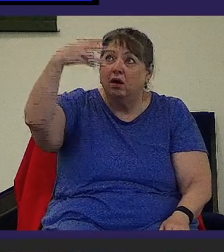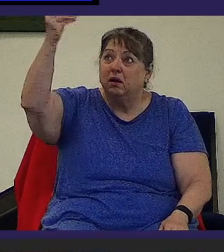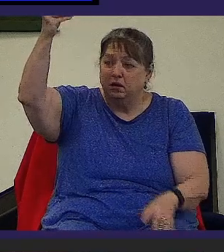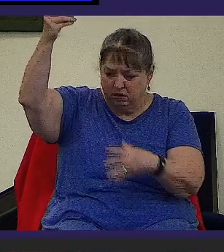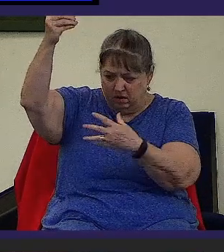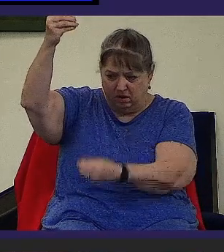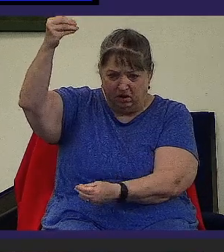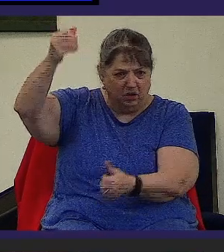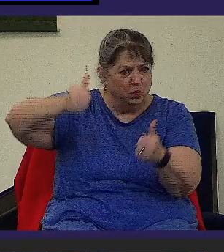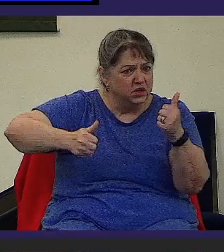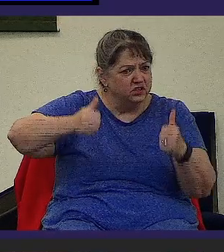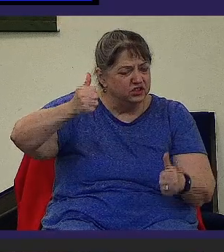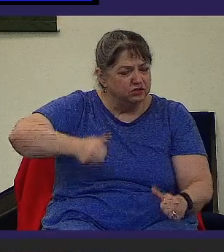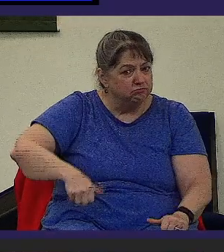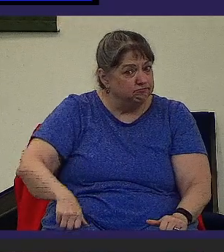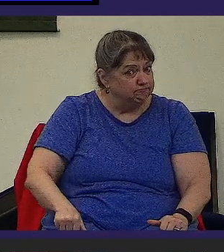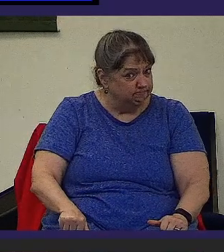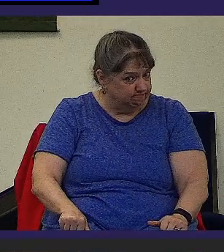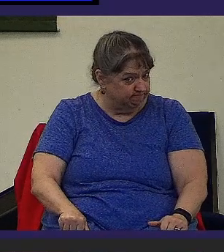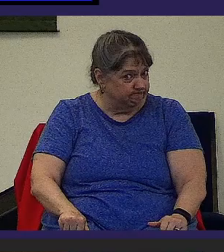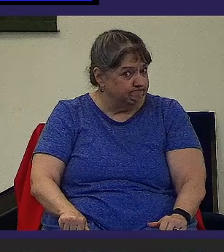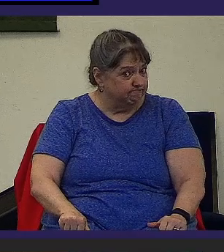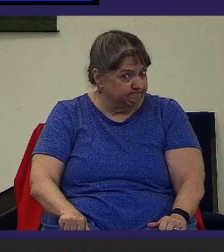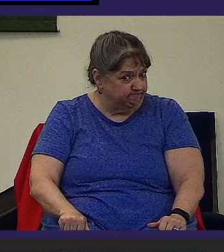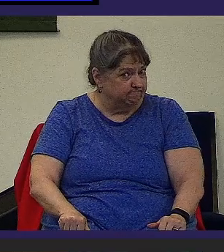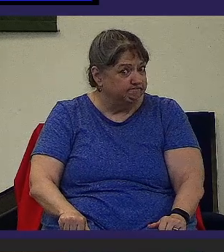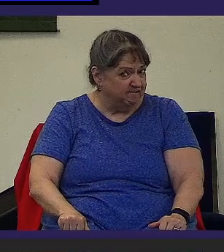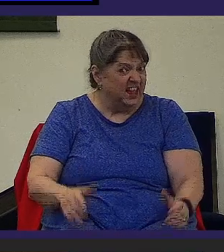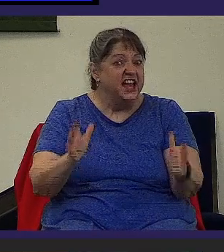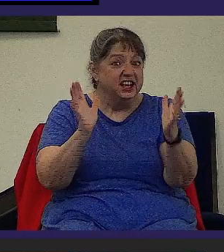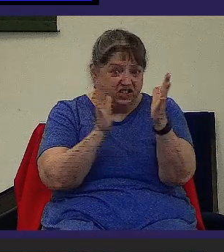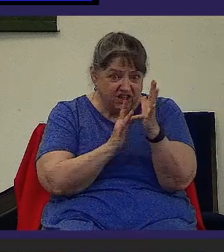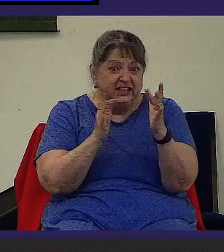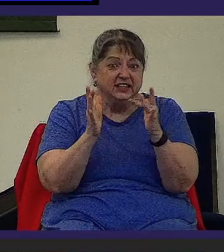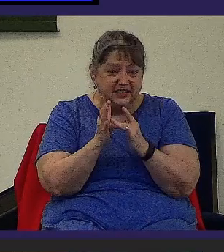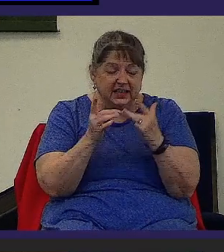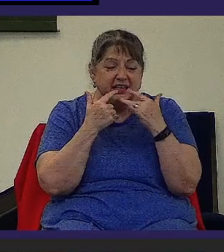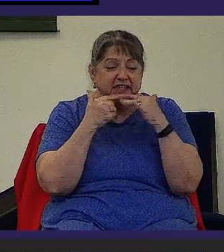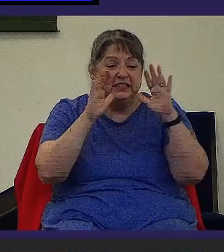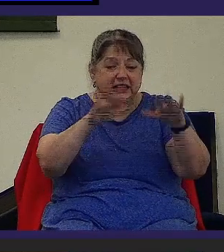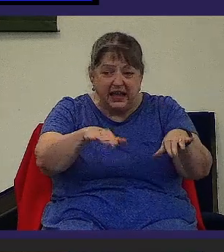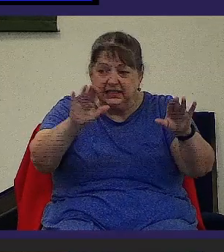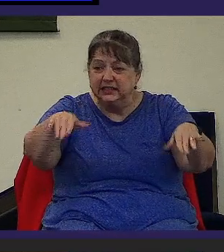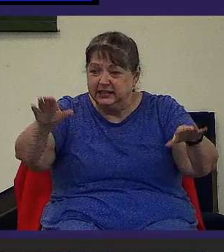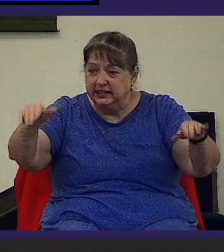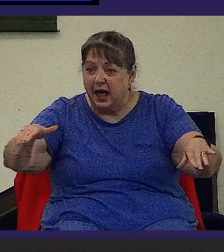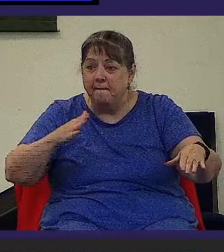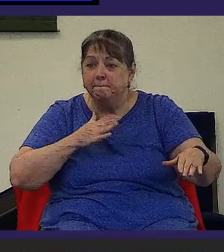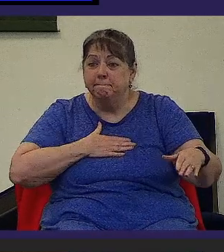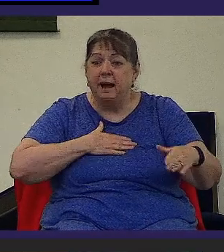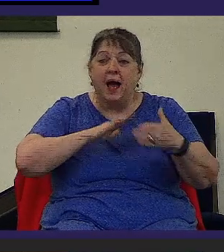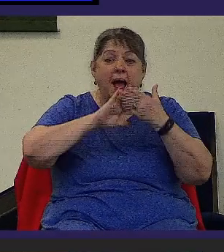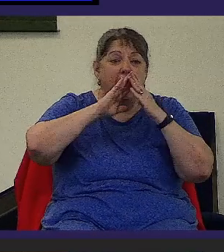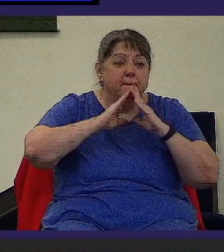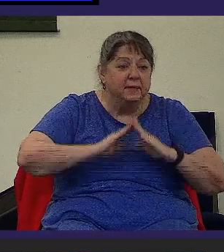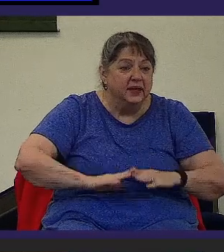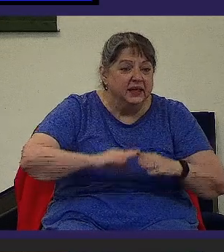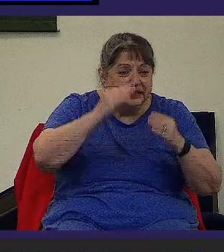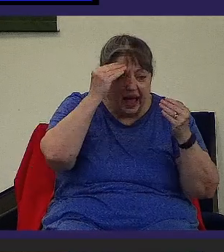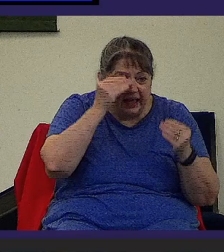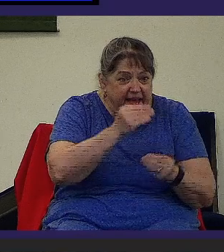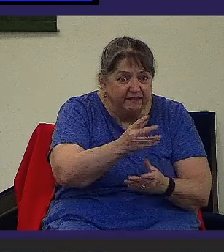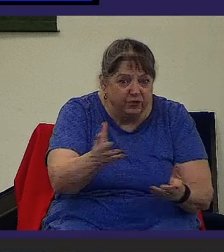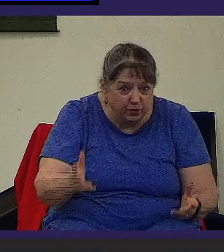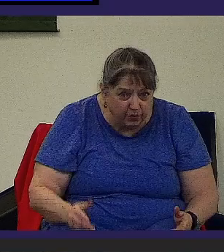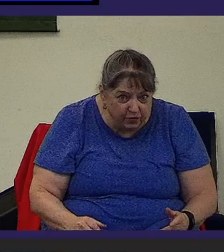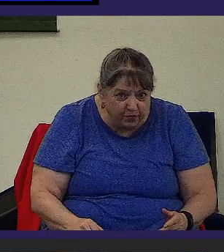he's not just referring to that jesus is referring and contextually speaking biblically speaking jesus is the one that that